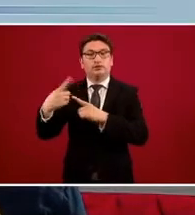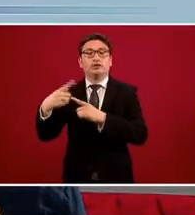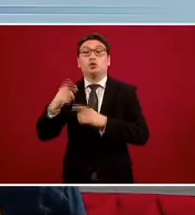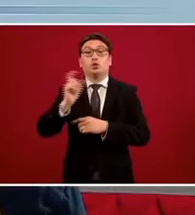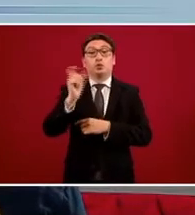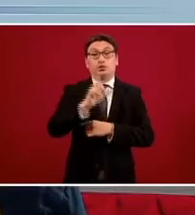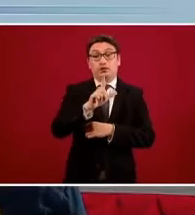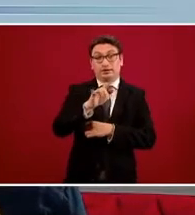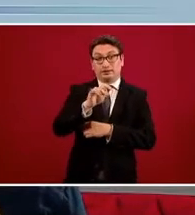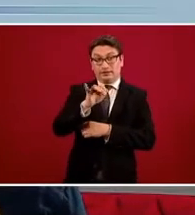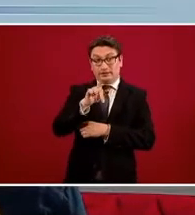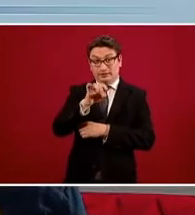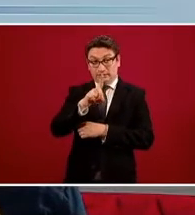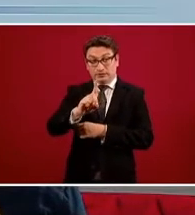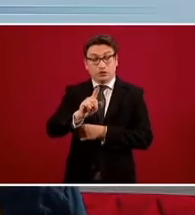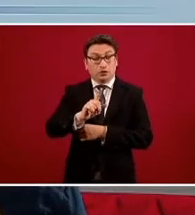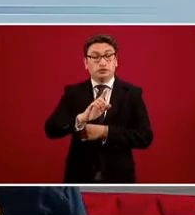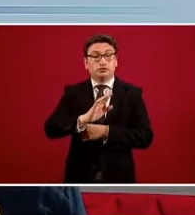Here we have the